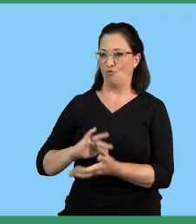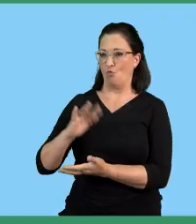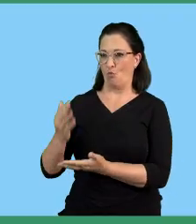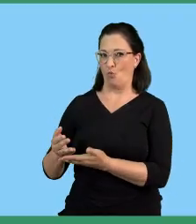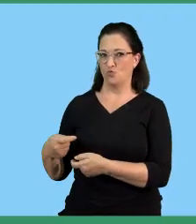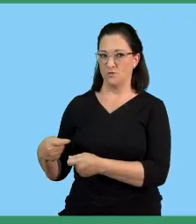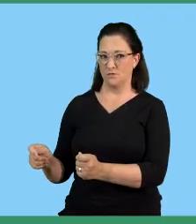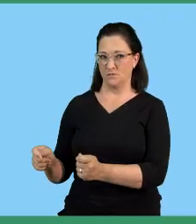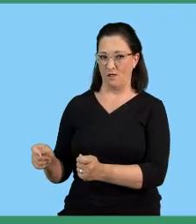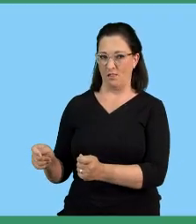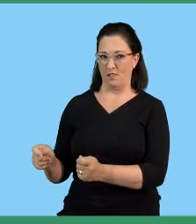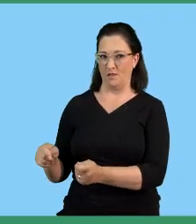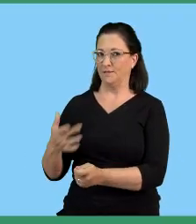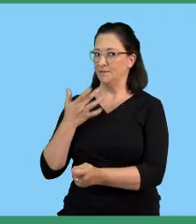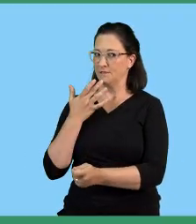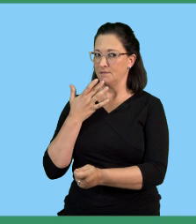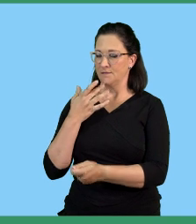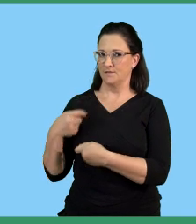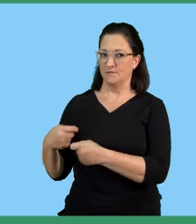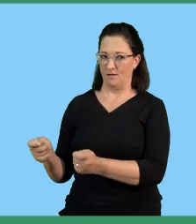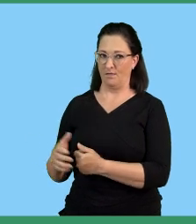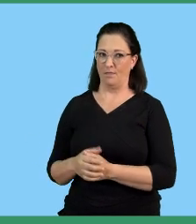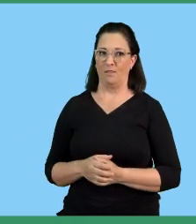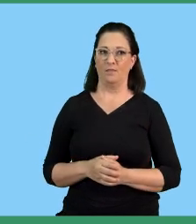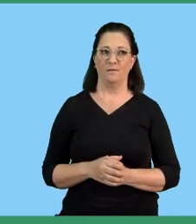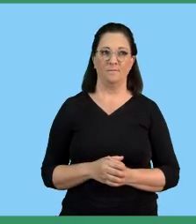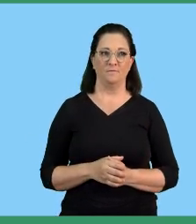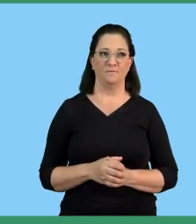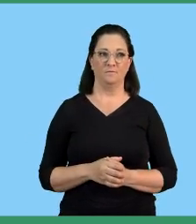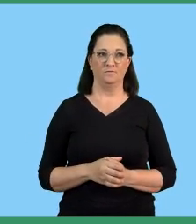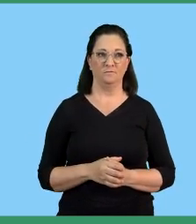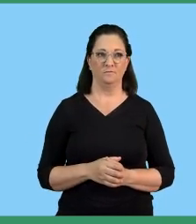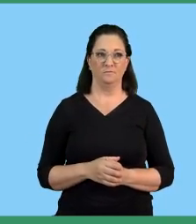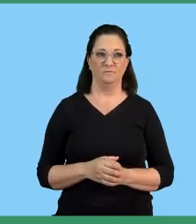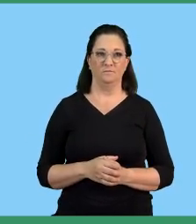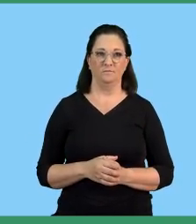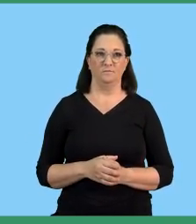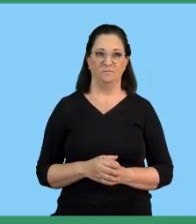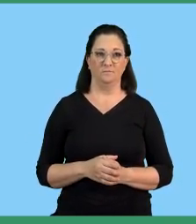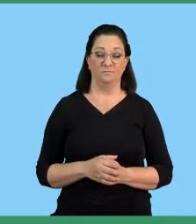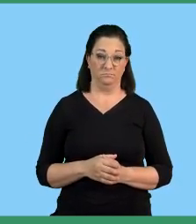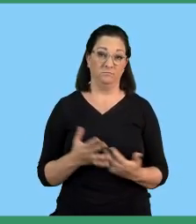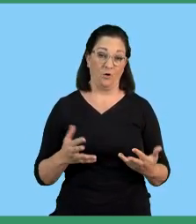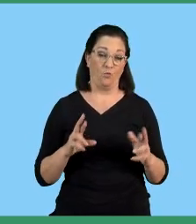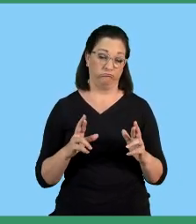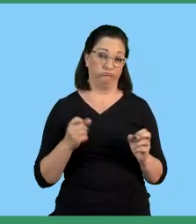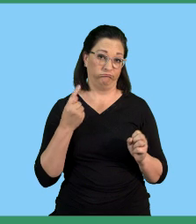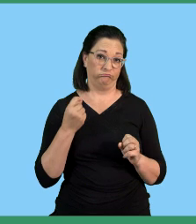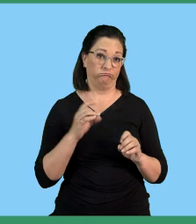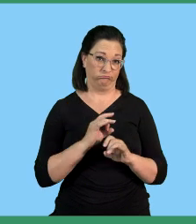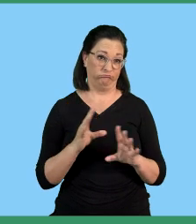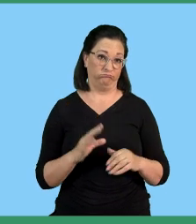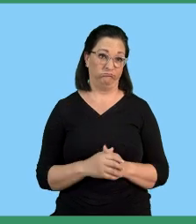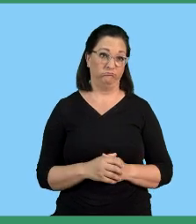the wholesalers, who will then sell the peas in tins in bulks for the customers to buy in bulks. I hope you understand.